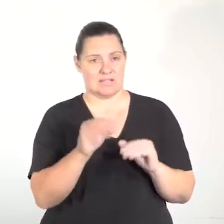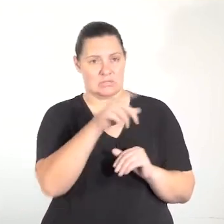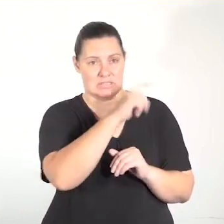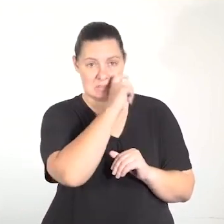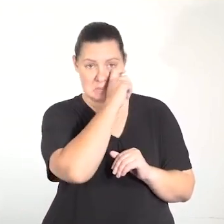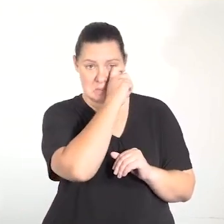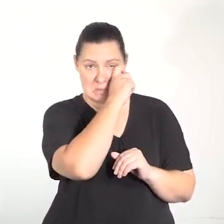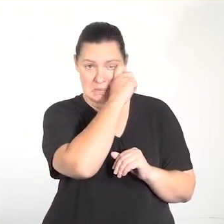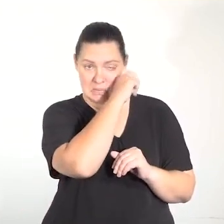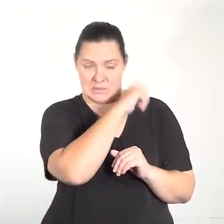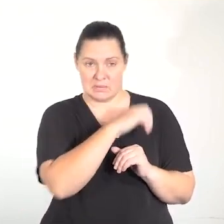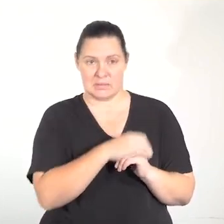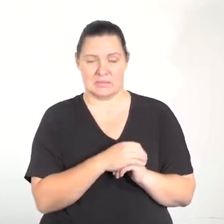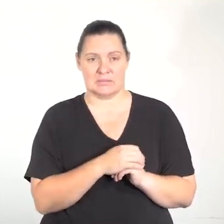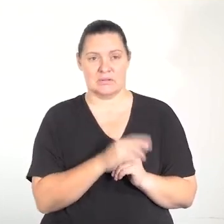for the simple interest,